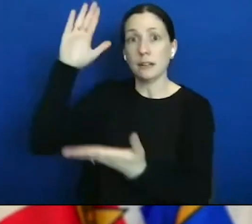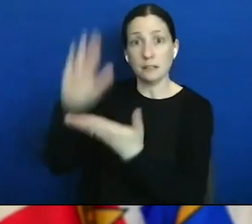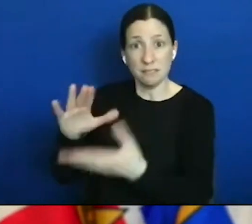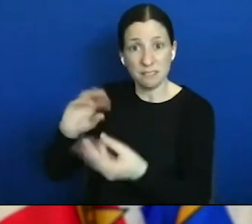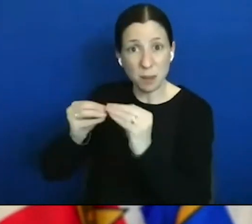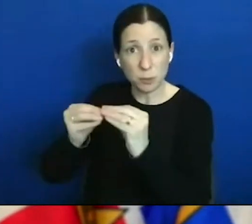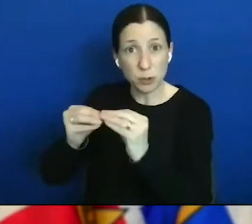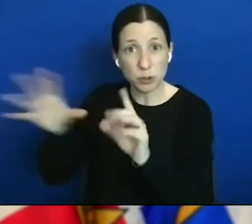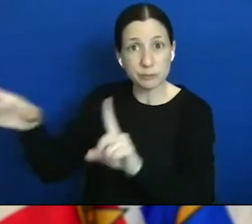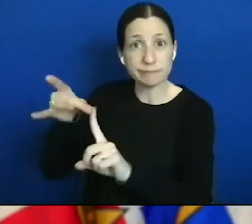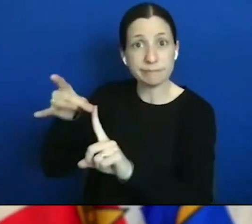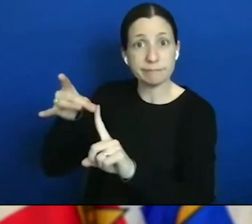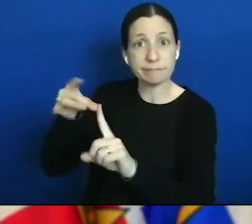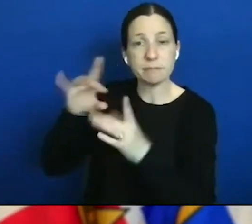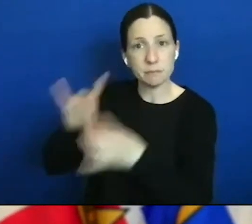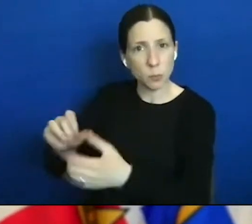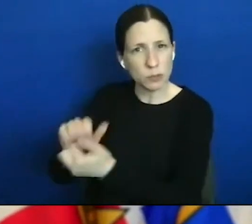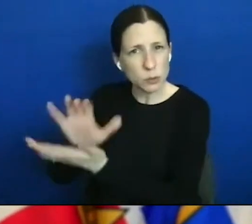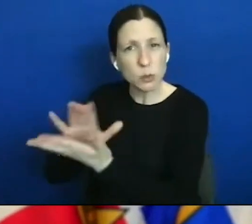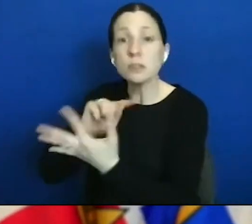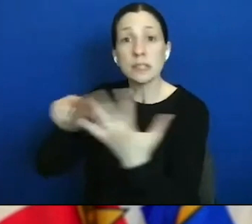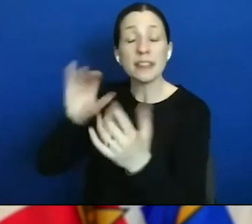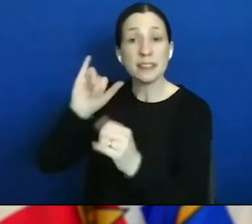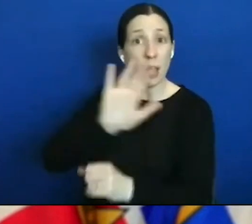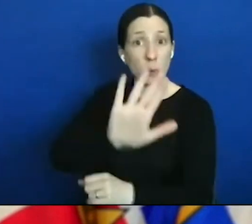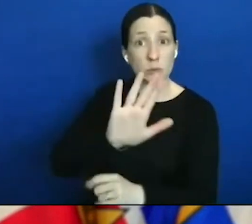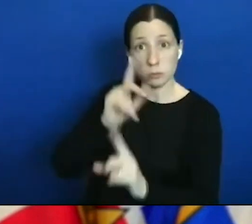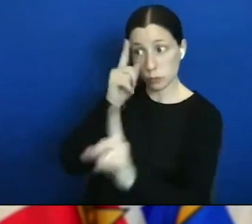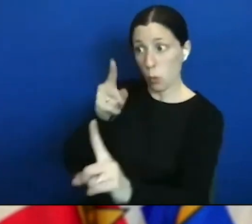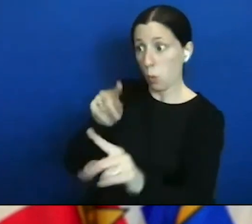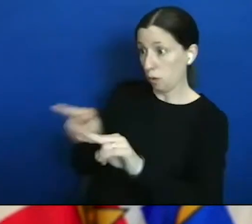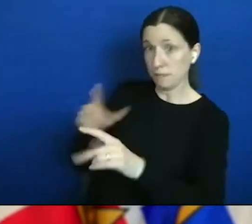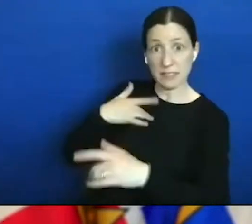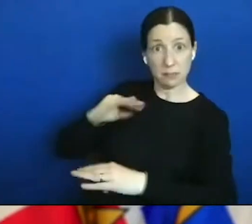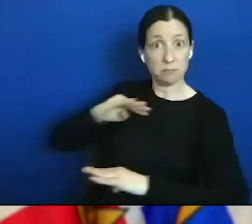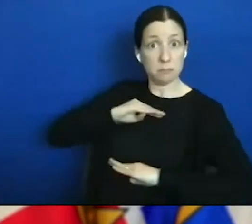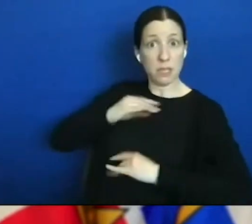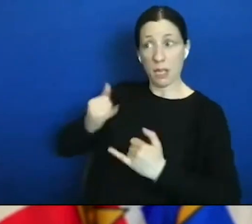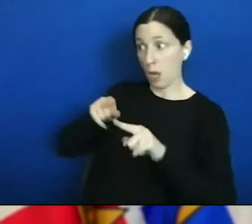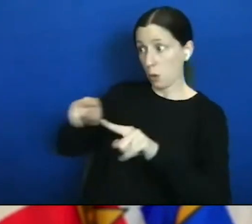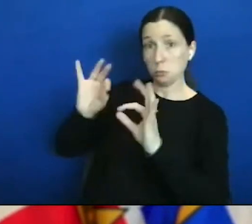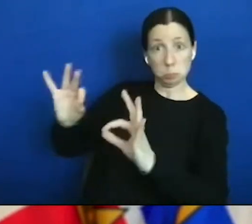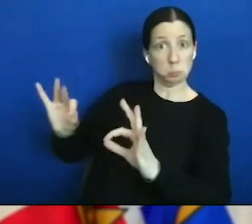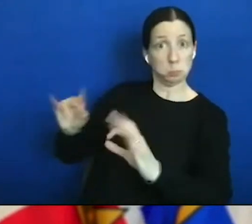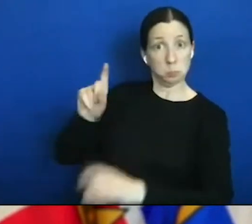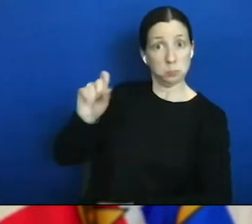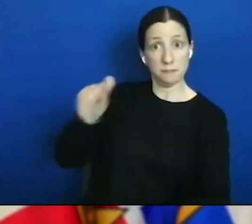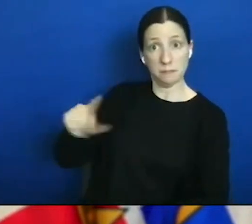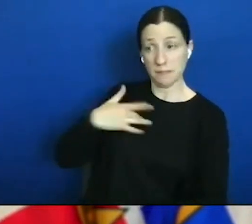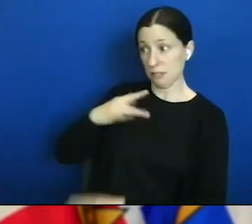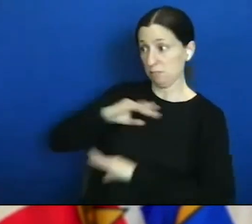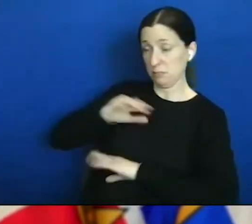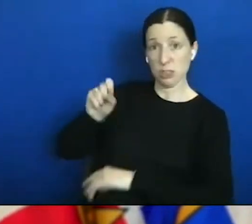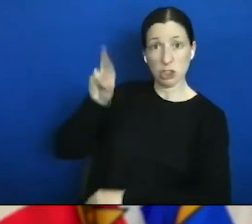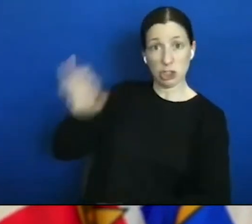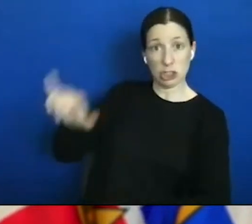in cases associated with schools? Like, is this what we were hoping to see, and are you happy with where we've seen the progress in